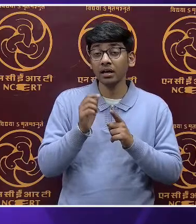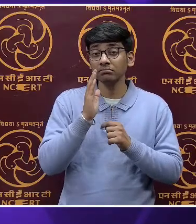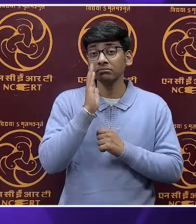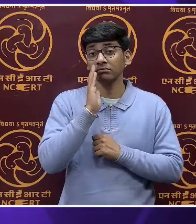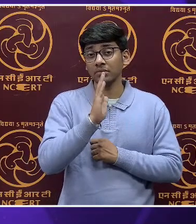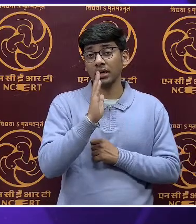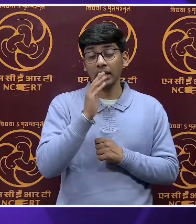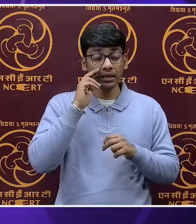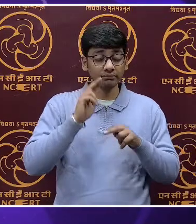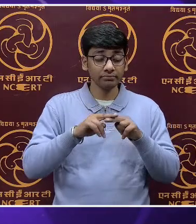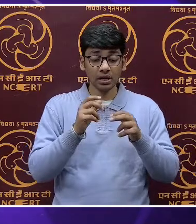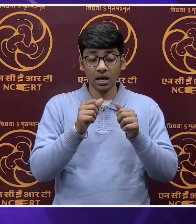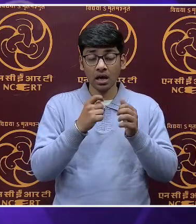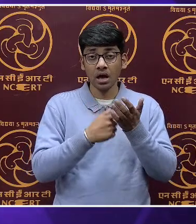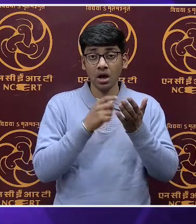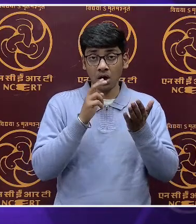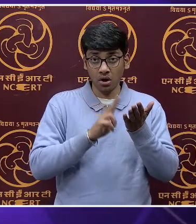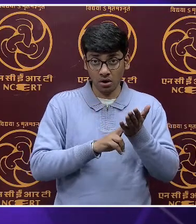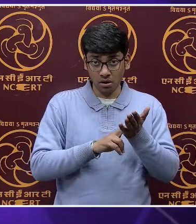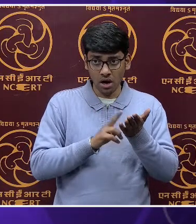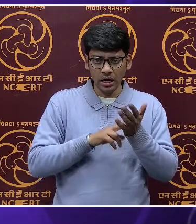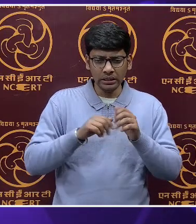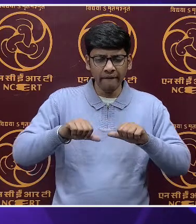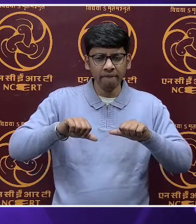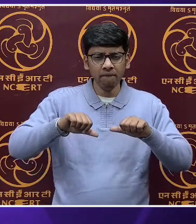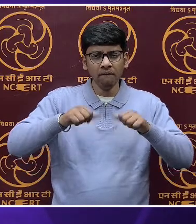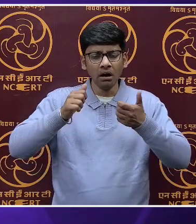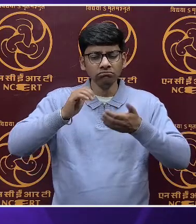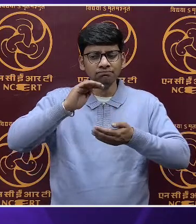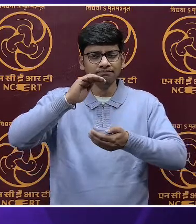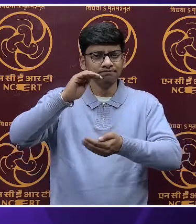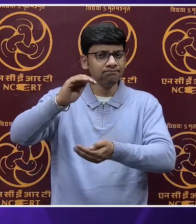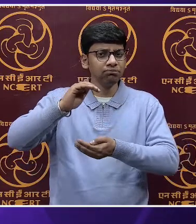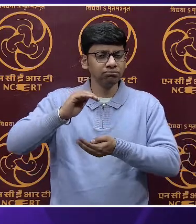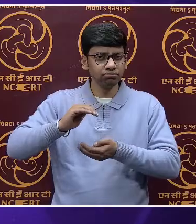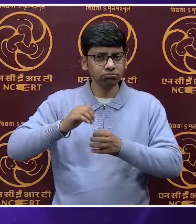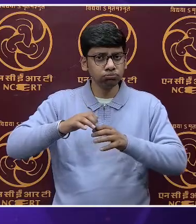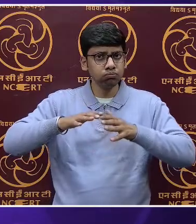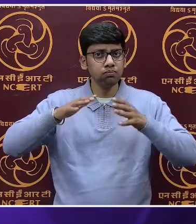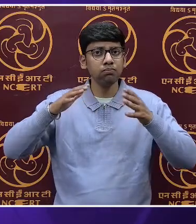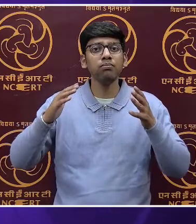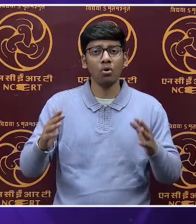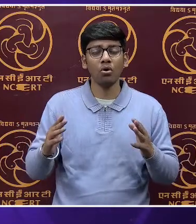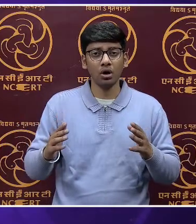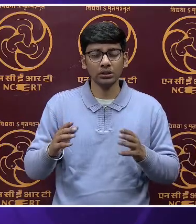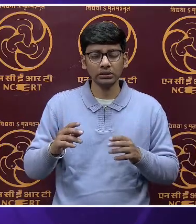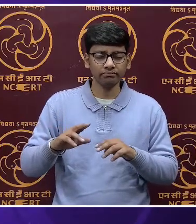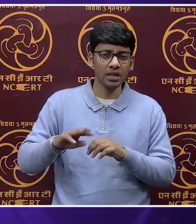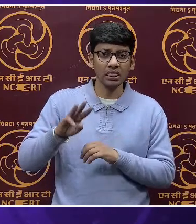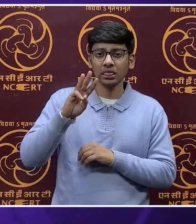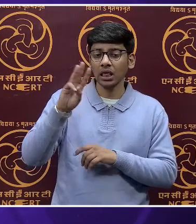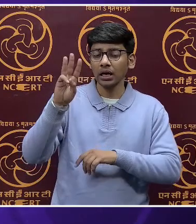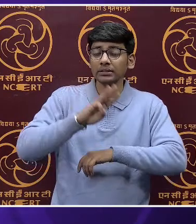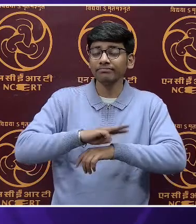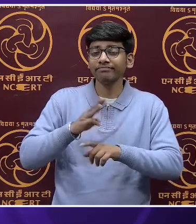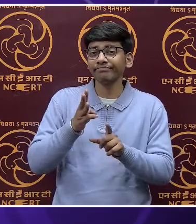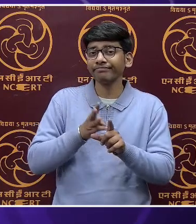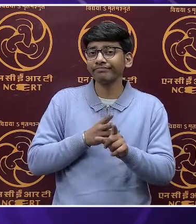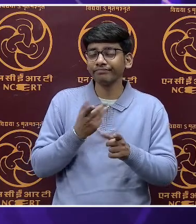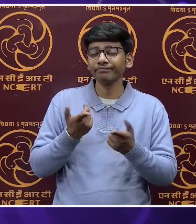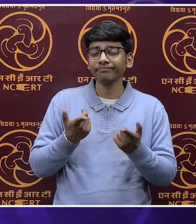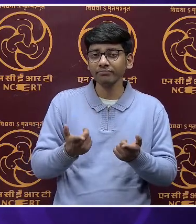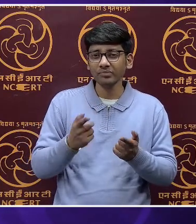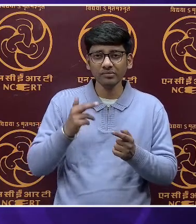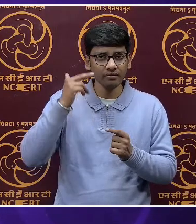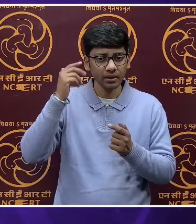had a unique approach. And she wins a lot of awards, top awards, by the third year, of course, of